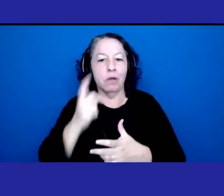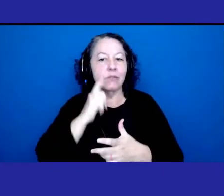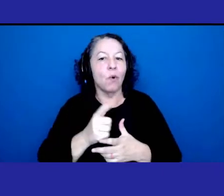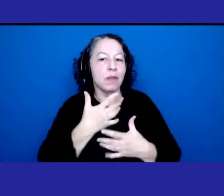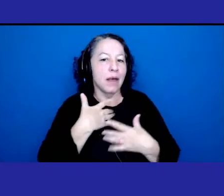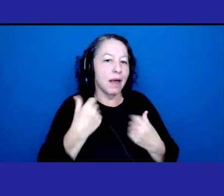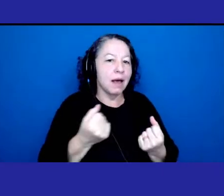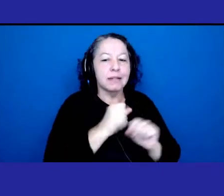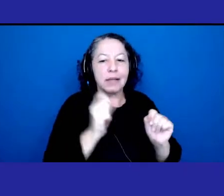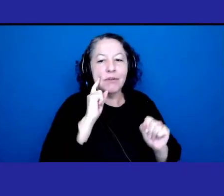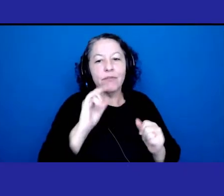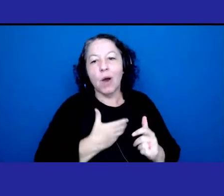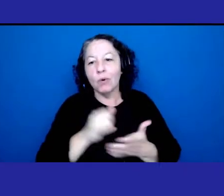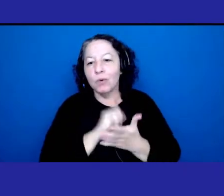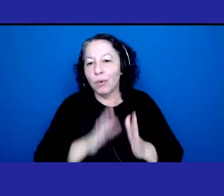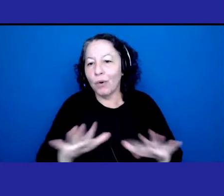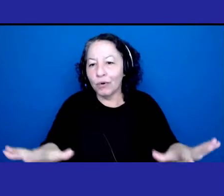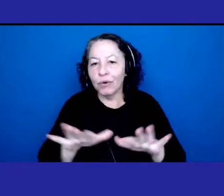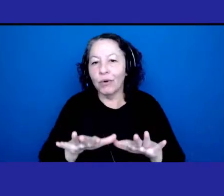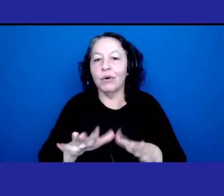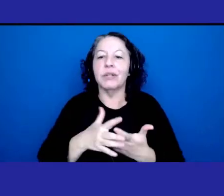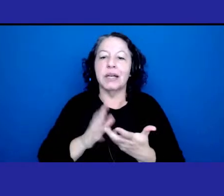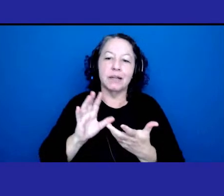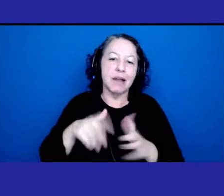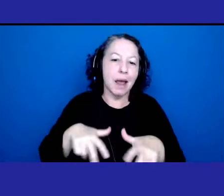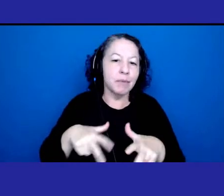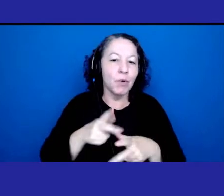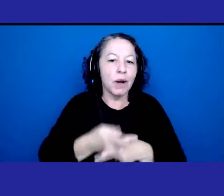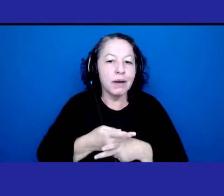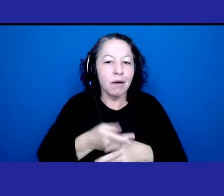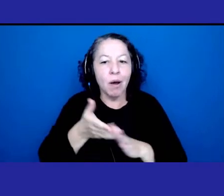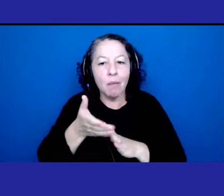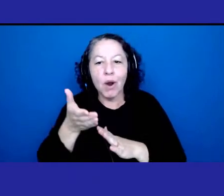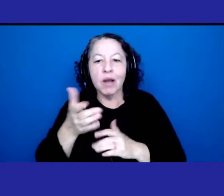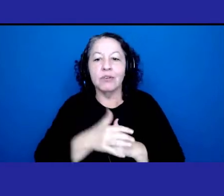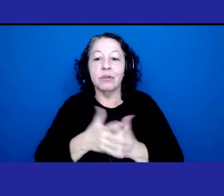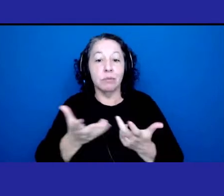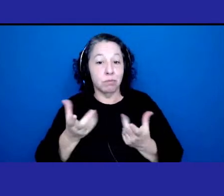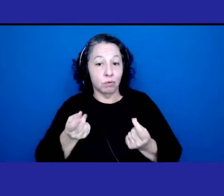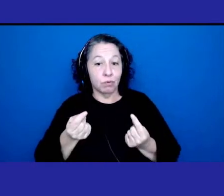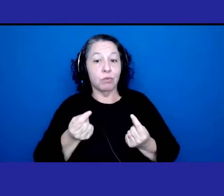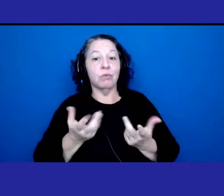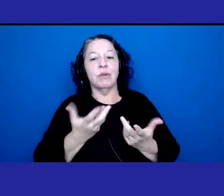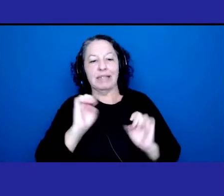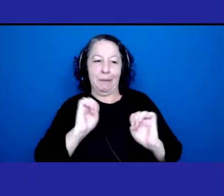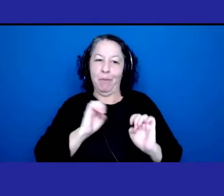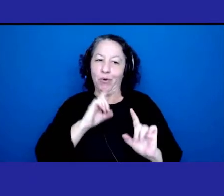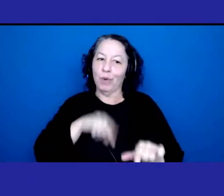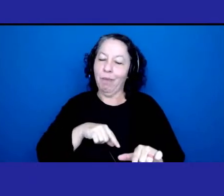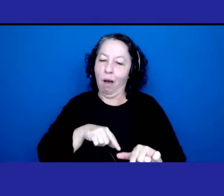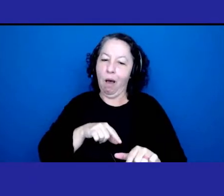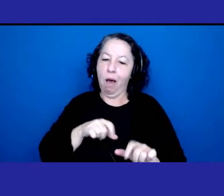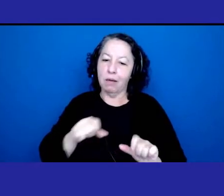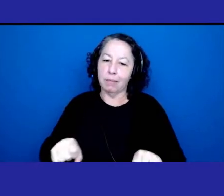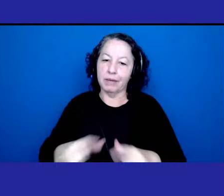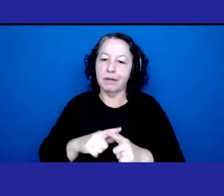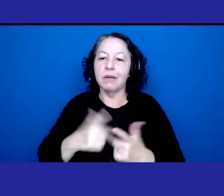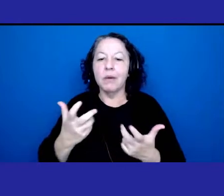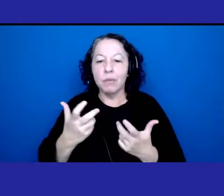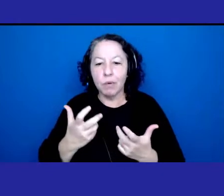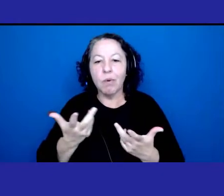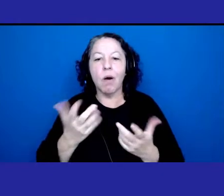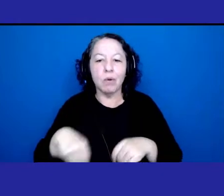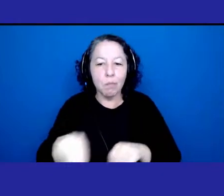there's redundancy, because this would be an emergency response capacity. We're looking to contract with multiple vendors for citywide mobile testing, treatment, and